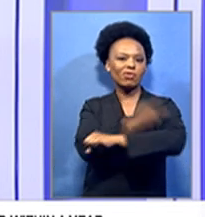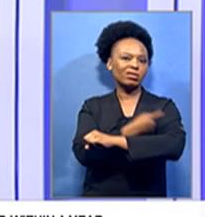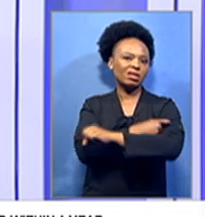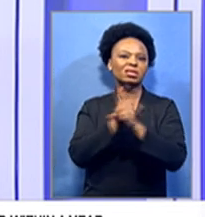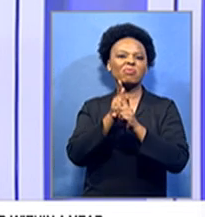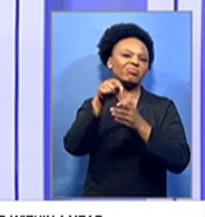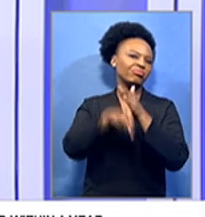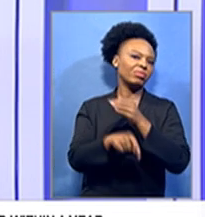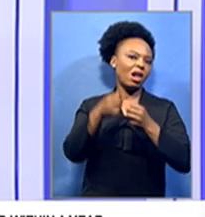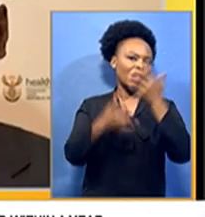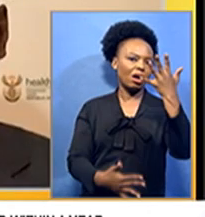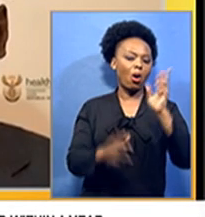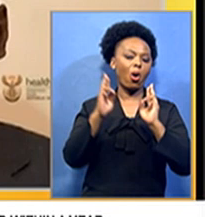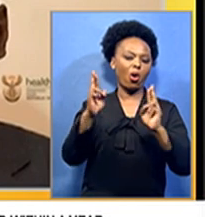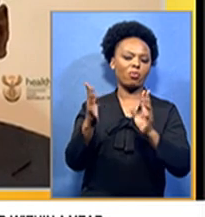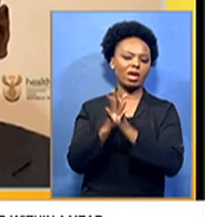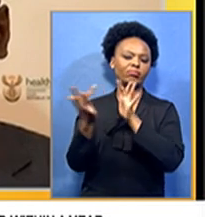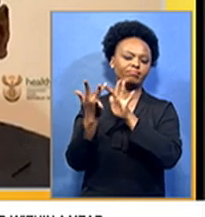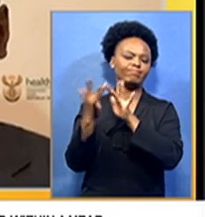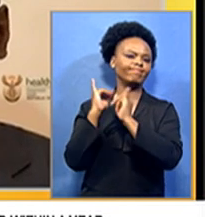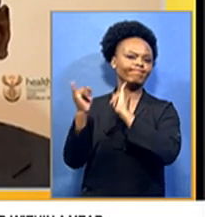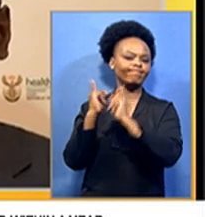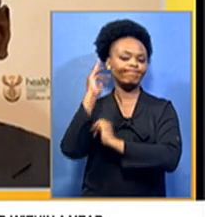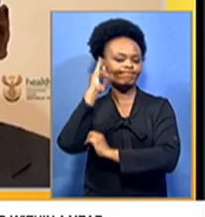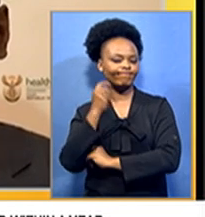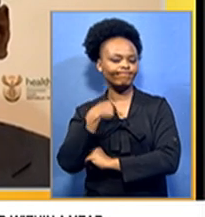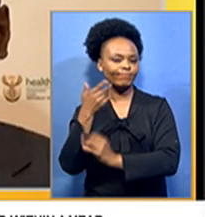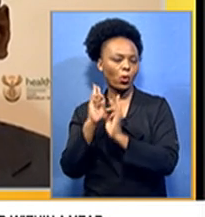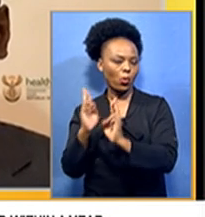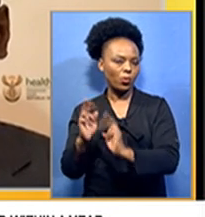other and all is good. Our Health Minister, Dr. Zweli Mkhize, good morning to you.